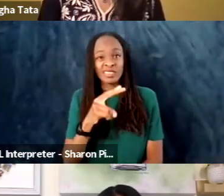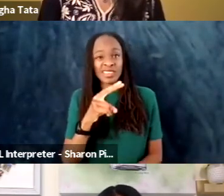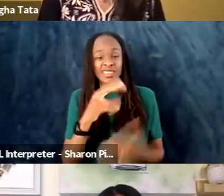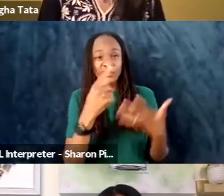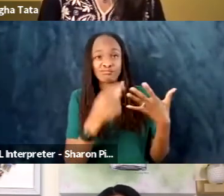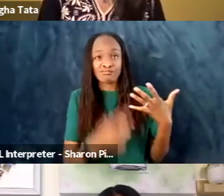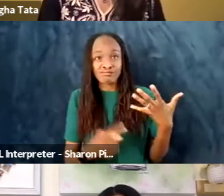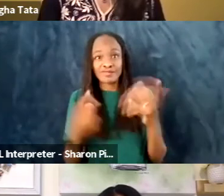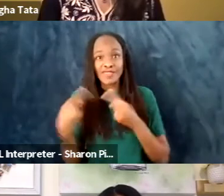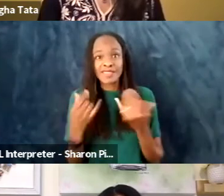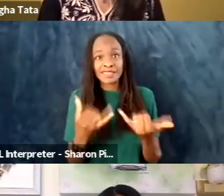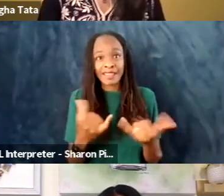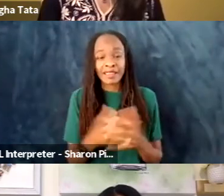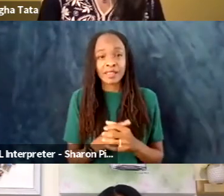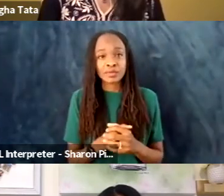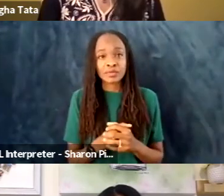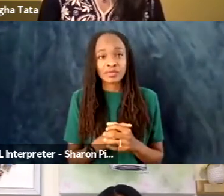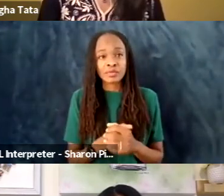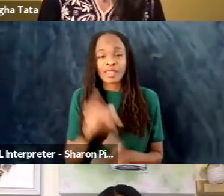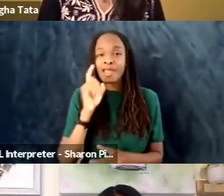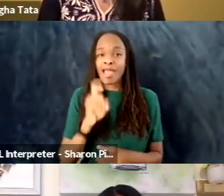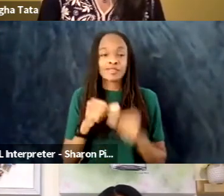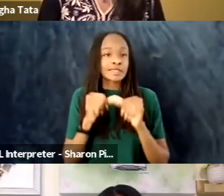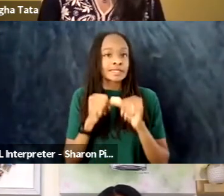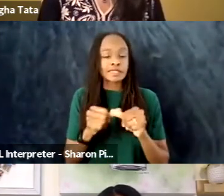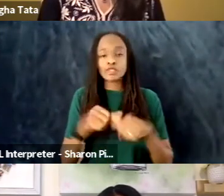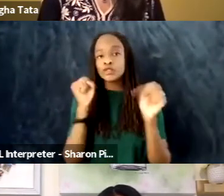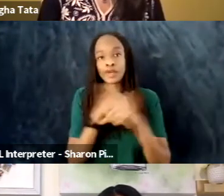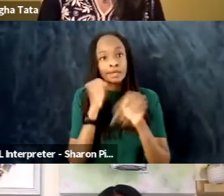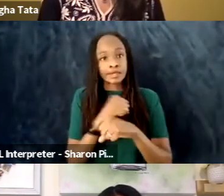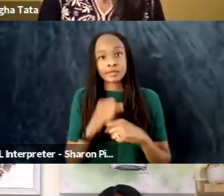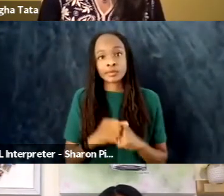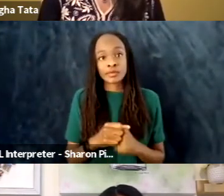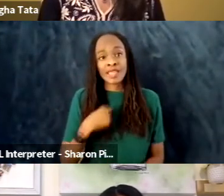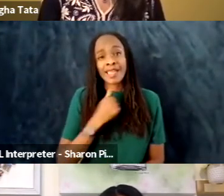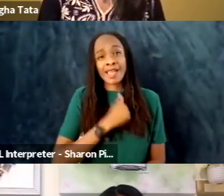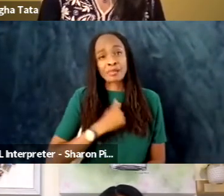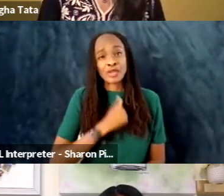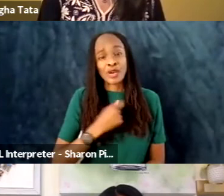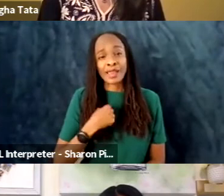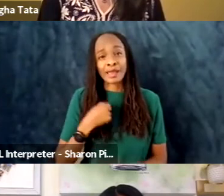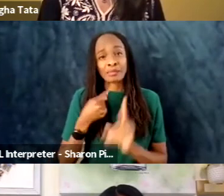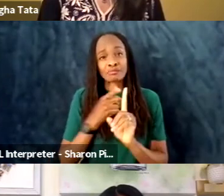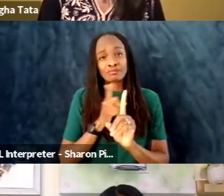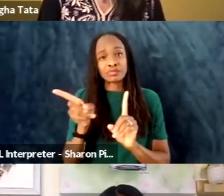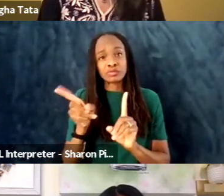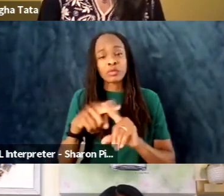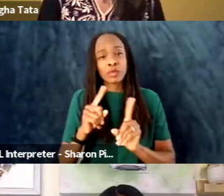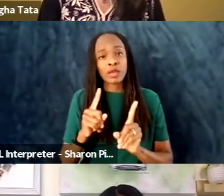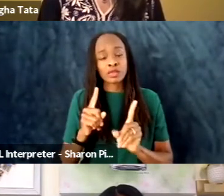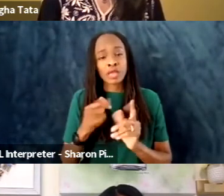date, that we have to keep fighting it. Sorry, I'm digressing, but